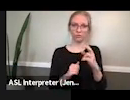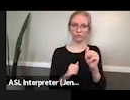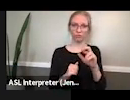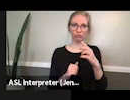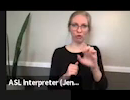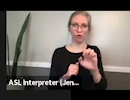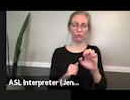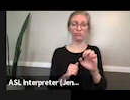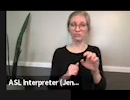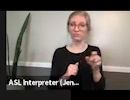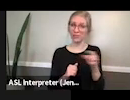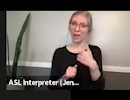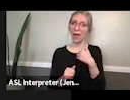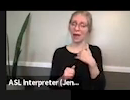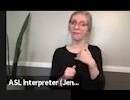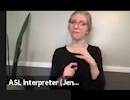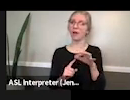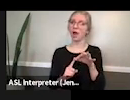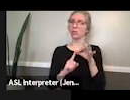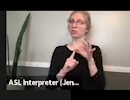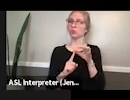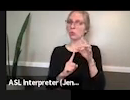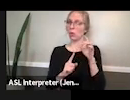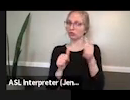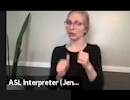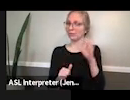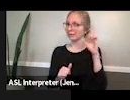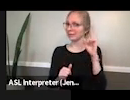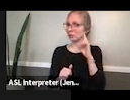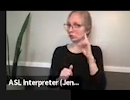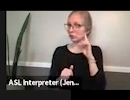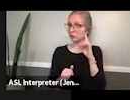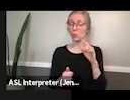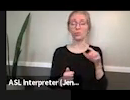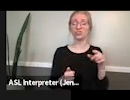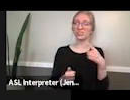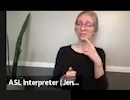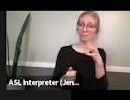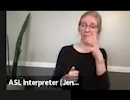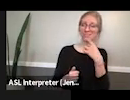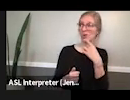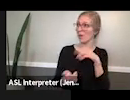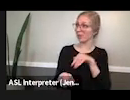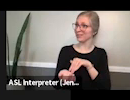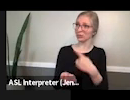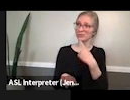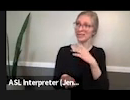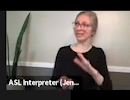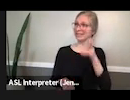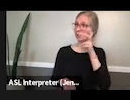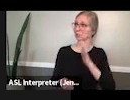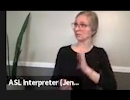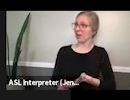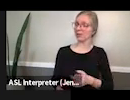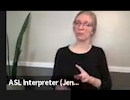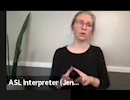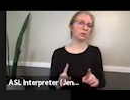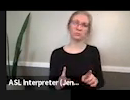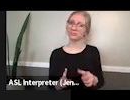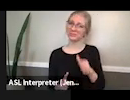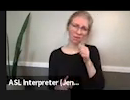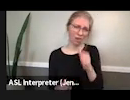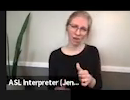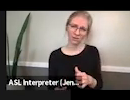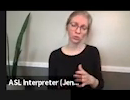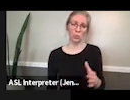ears. Doctor says his hearing's fine. No, it wasn't. All right. So listen.